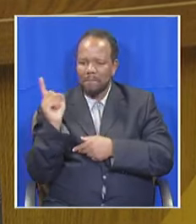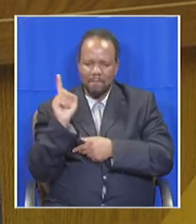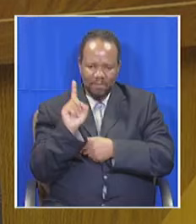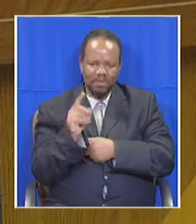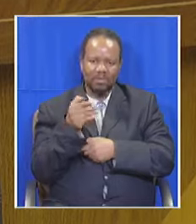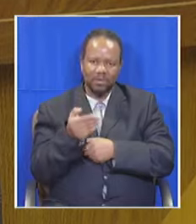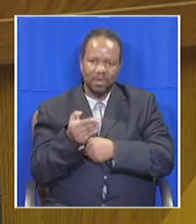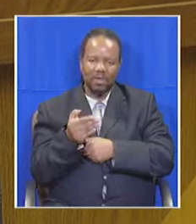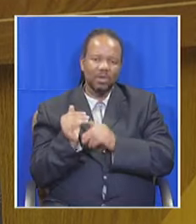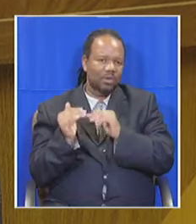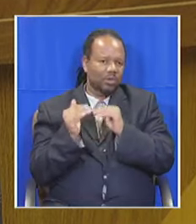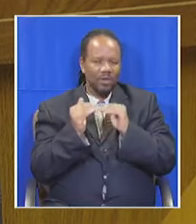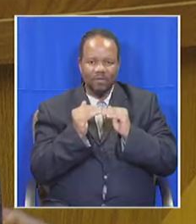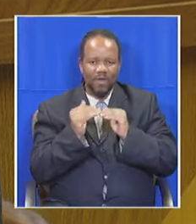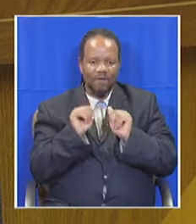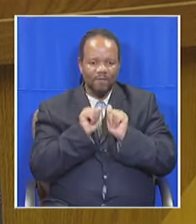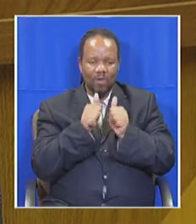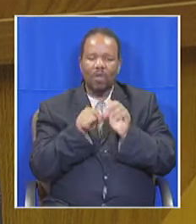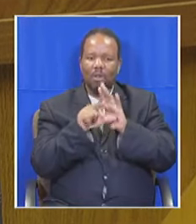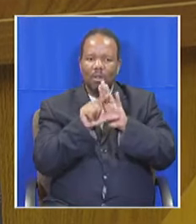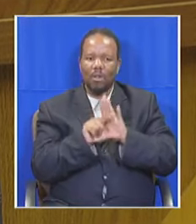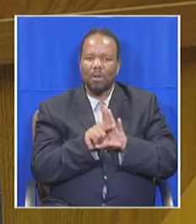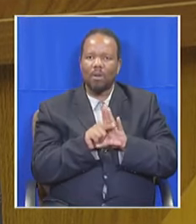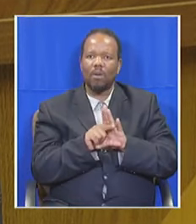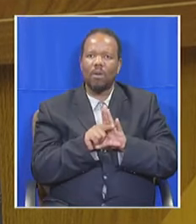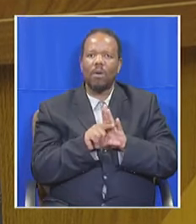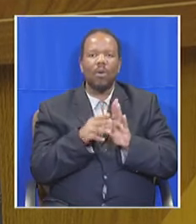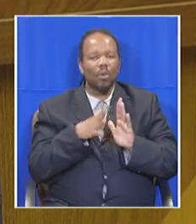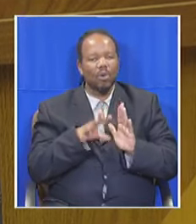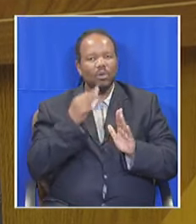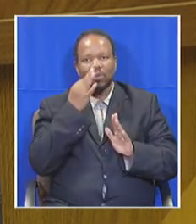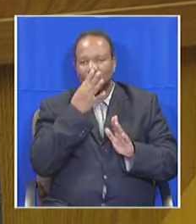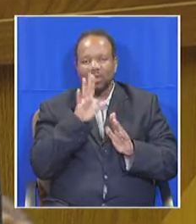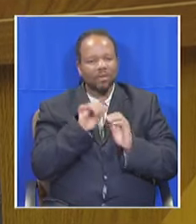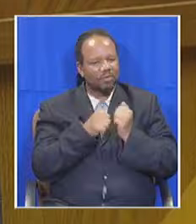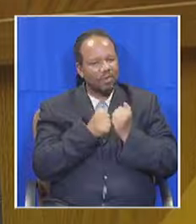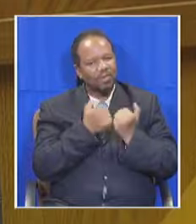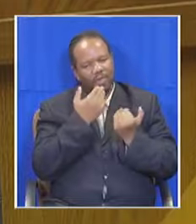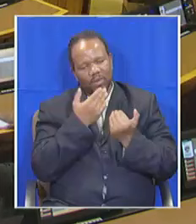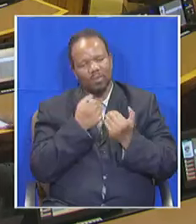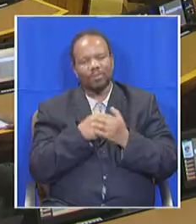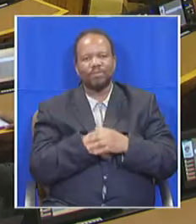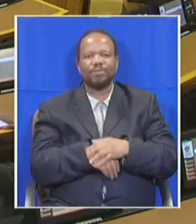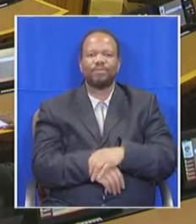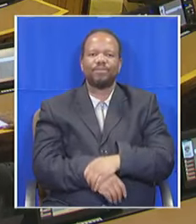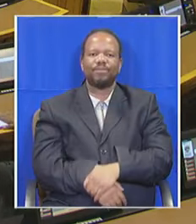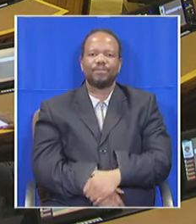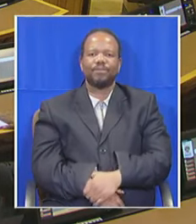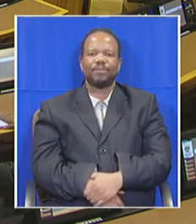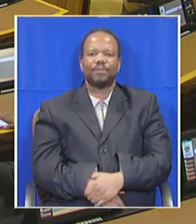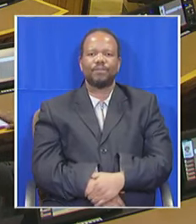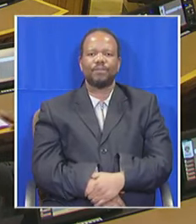that is just and is legal. That's what we would like to say, Honorable Chair. We support. Thank you very much.